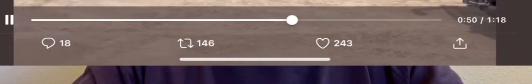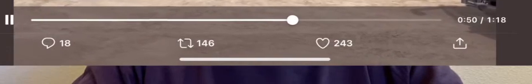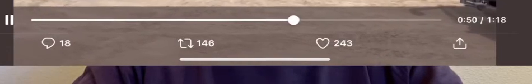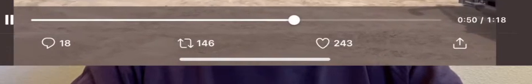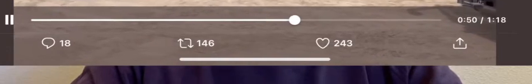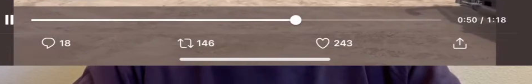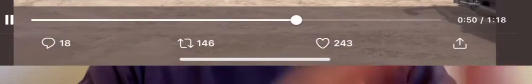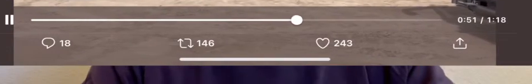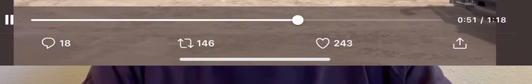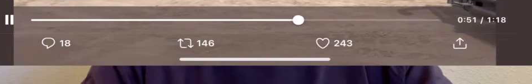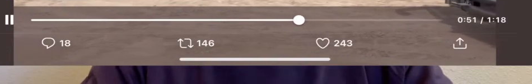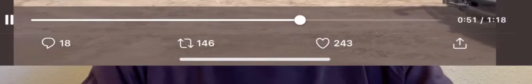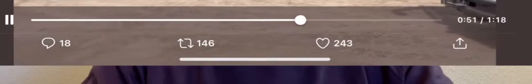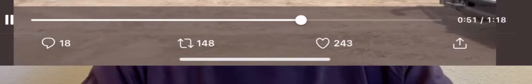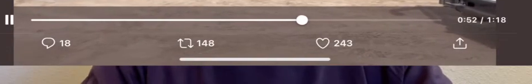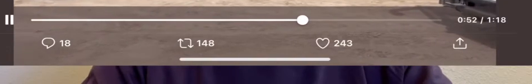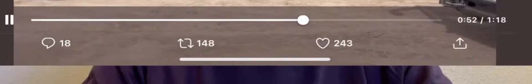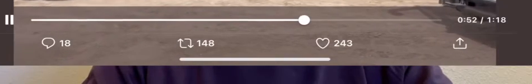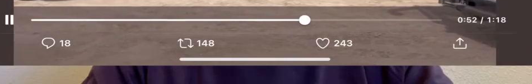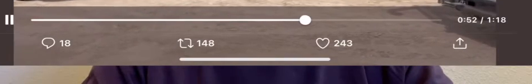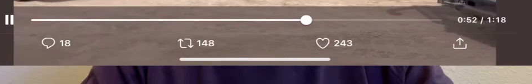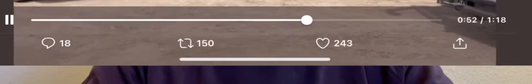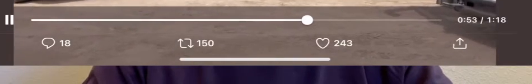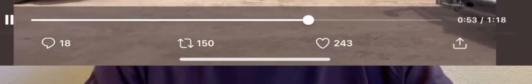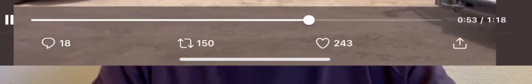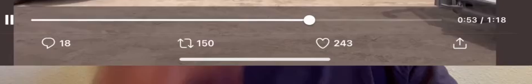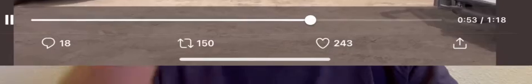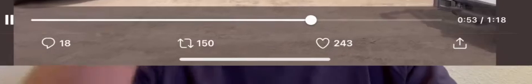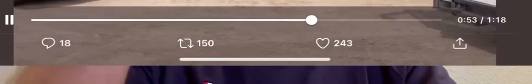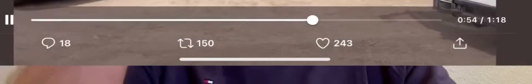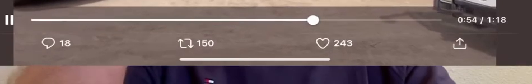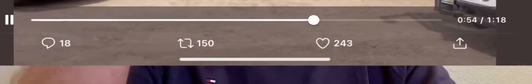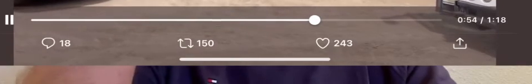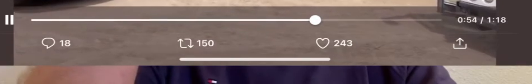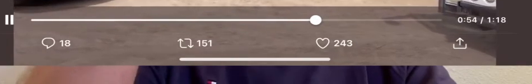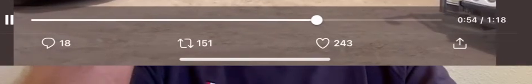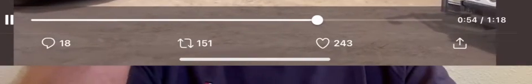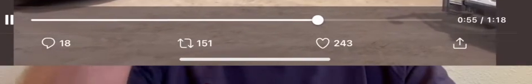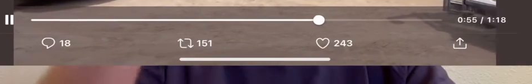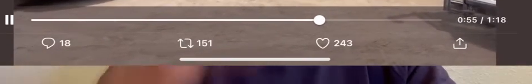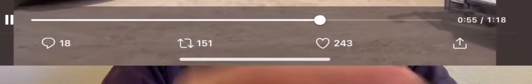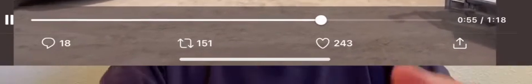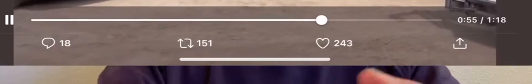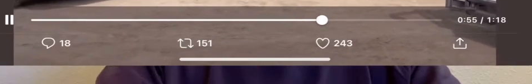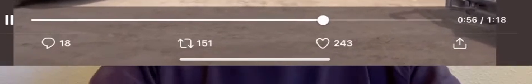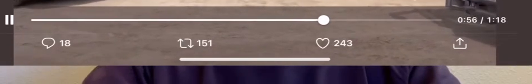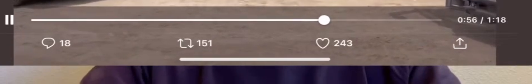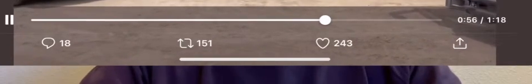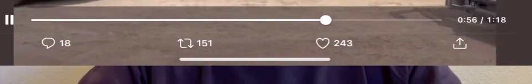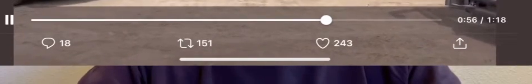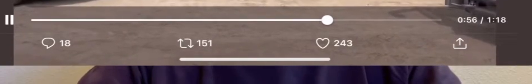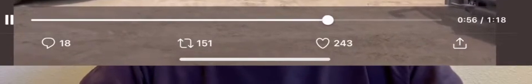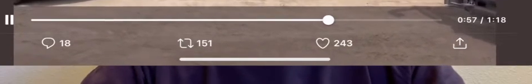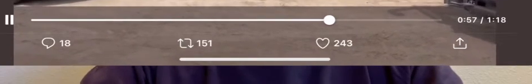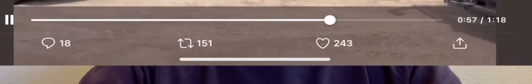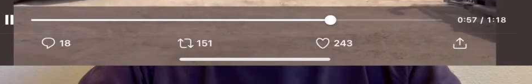The shame is we're hearing from Border Patrol, continuing to hear, when you see the children, cartels are actually selling children